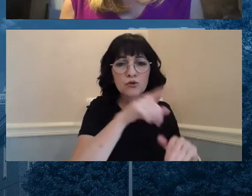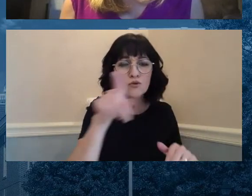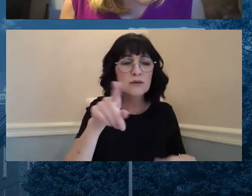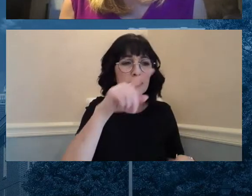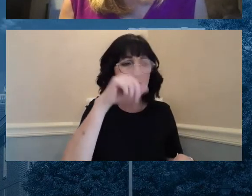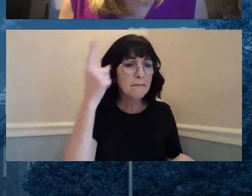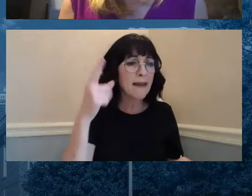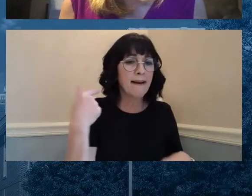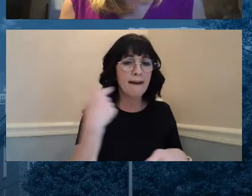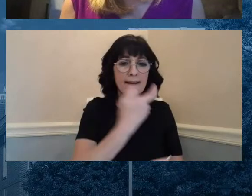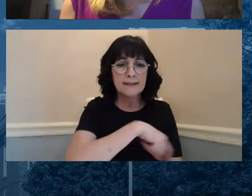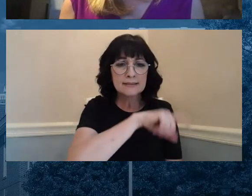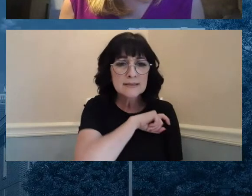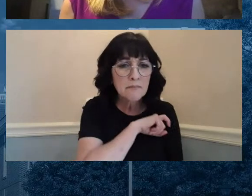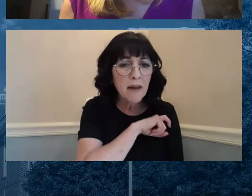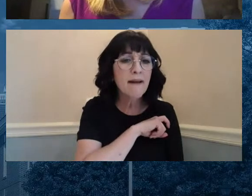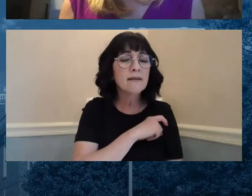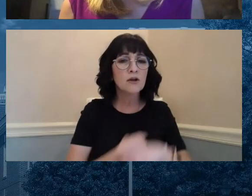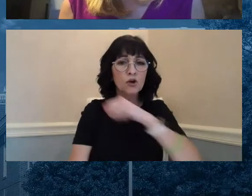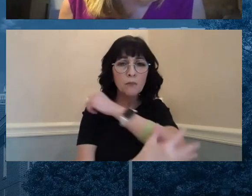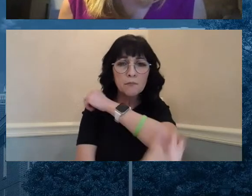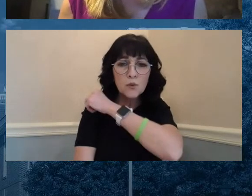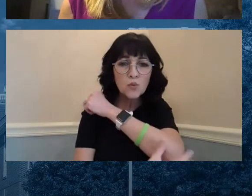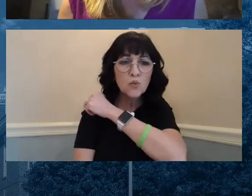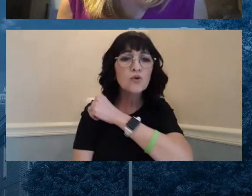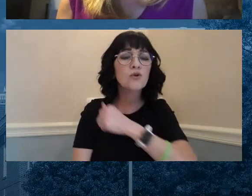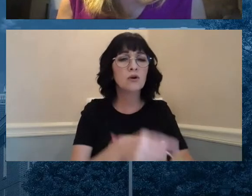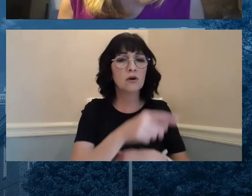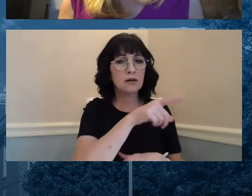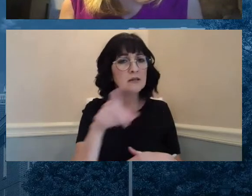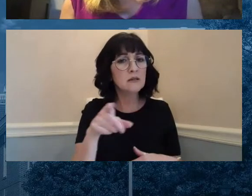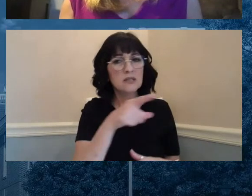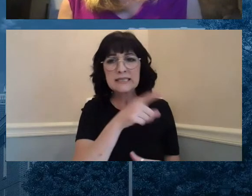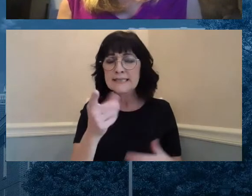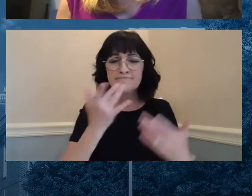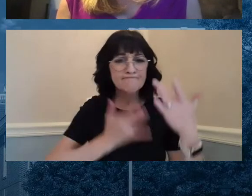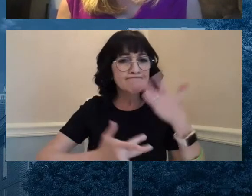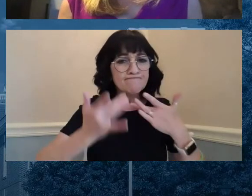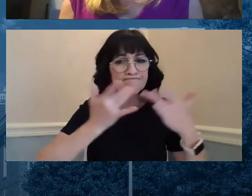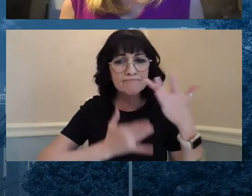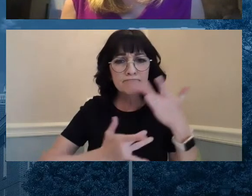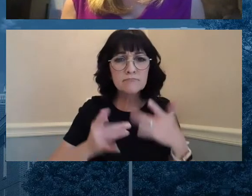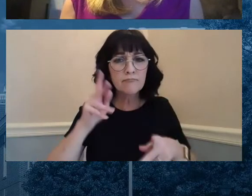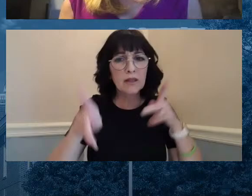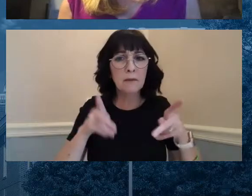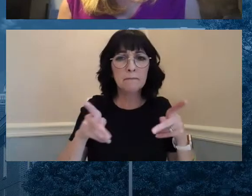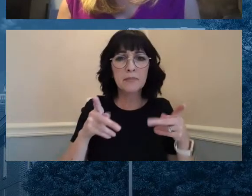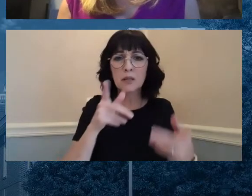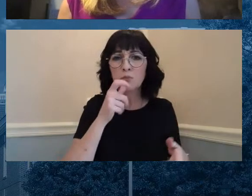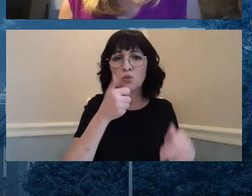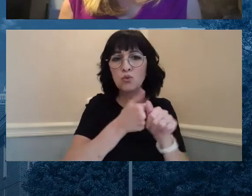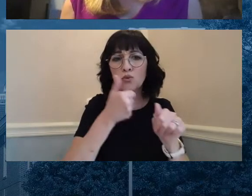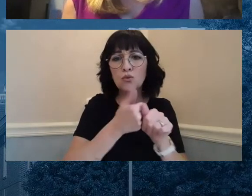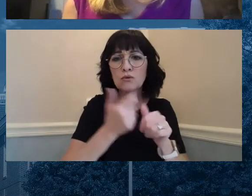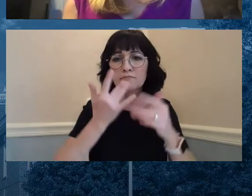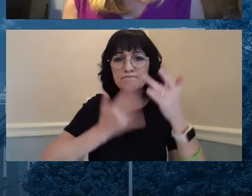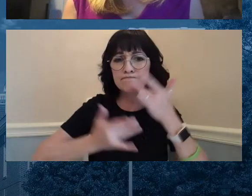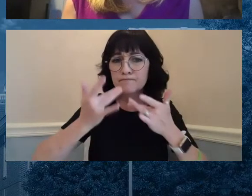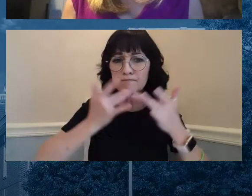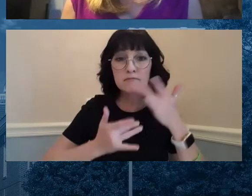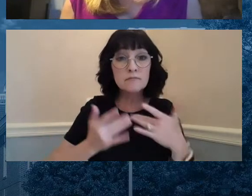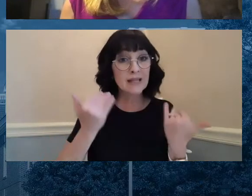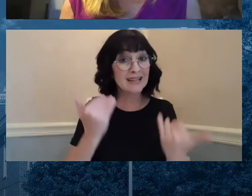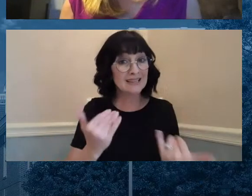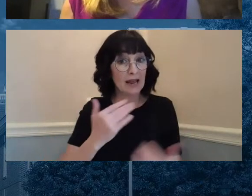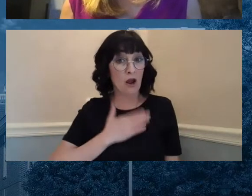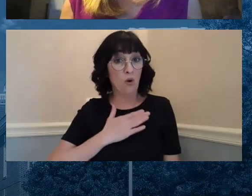in communities that are a focus of our efforts of equity, 5 of our public health clinics are now accepting walk-in